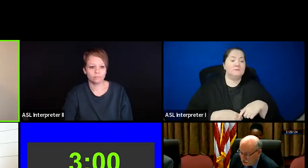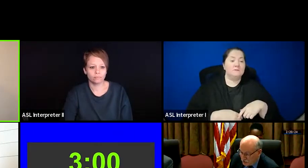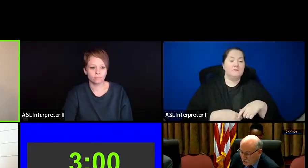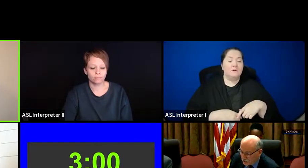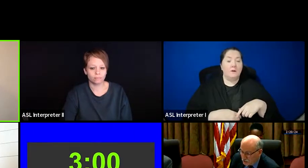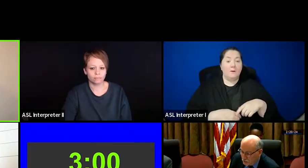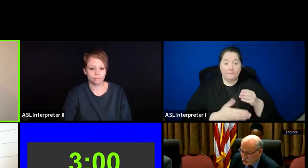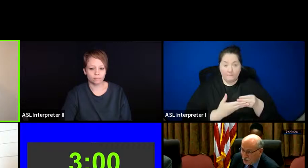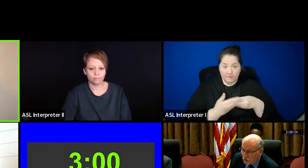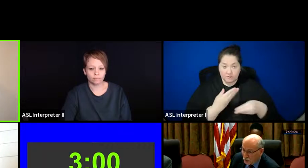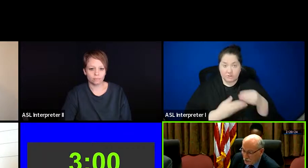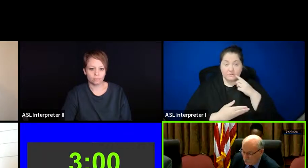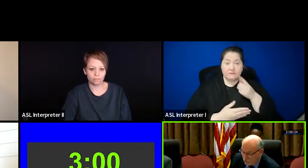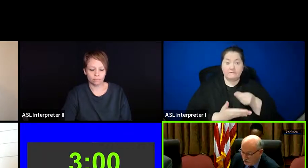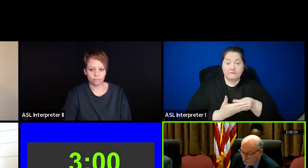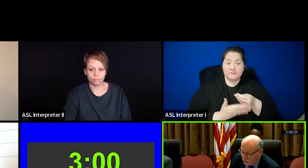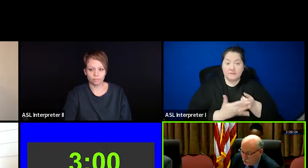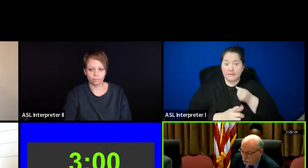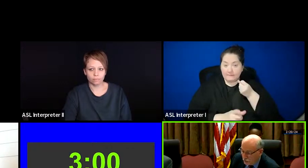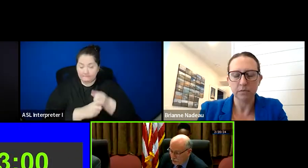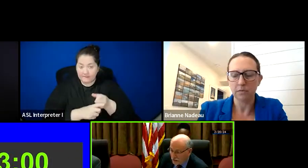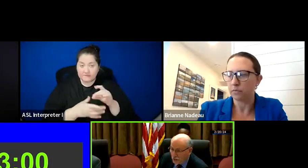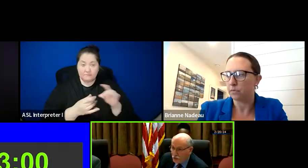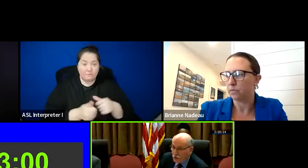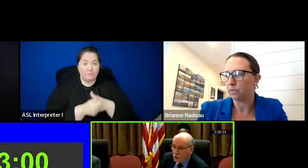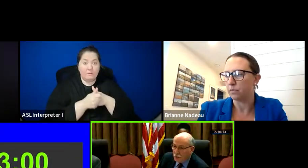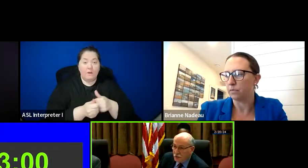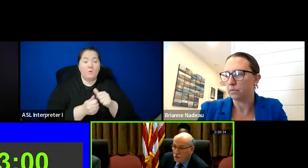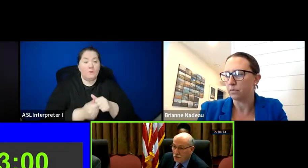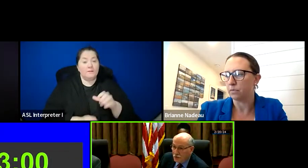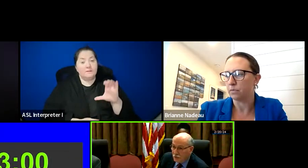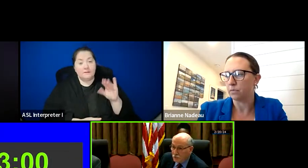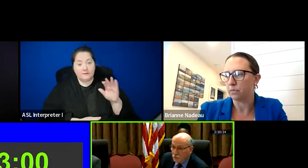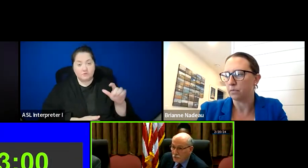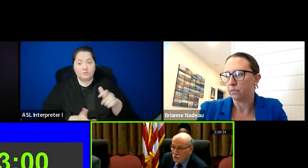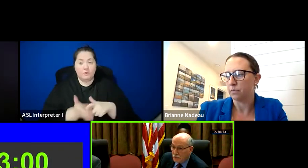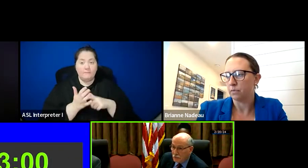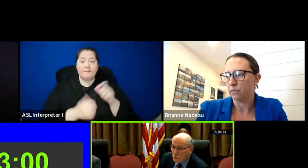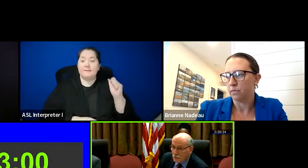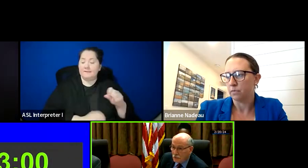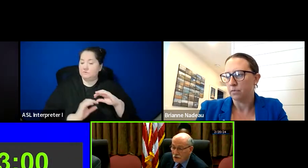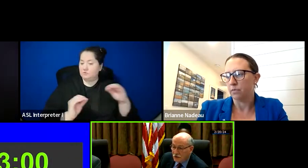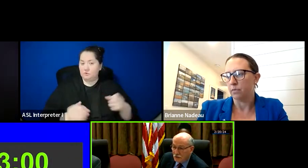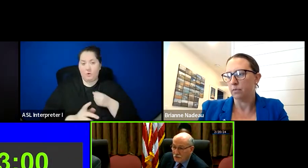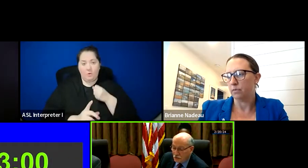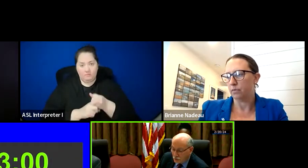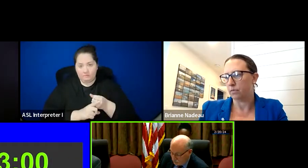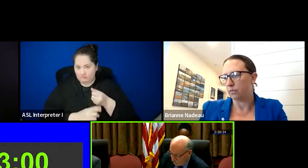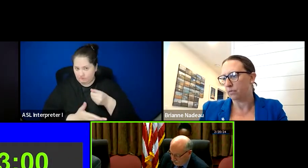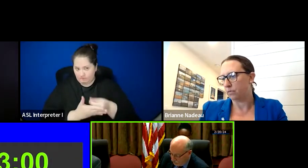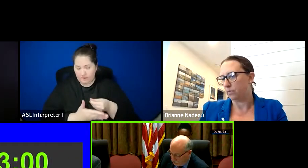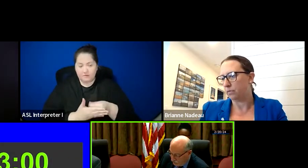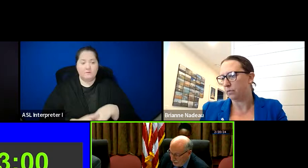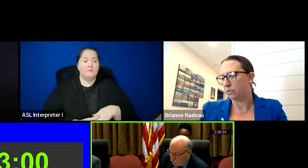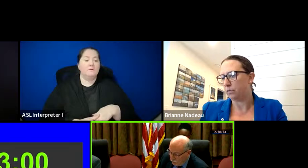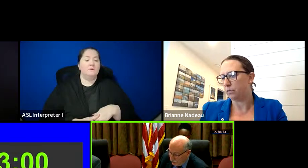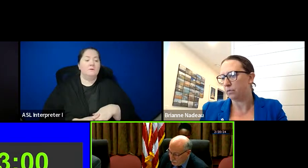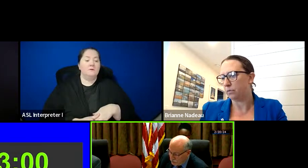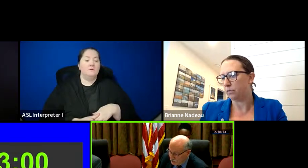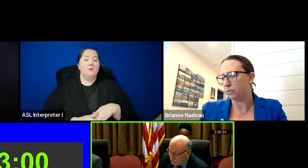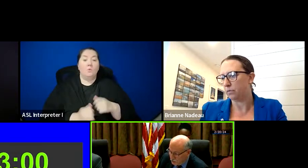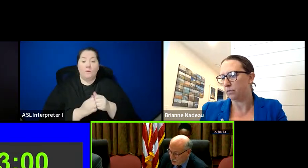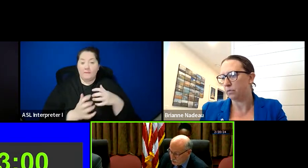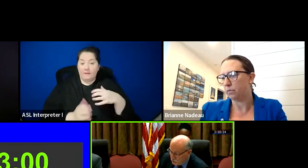Madam Budget Director, does the measure's fiscal impact statement comply with council requirements? Yes, it does, and there is no fiscal. There's impact. no fiscal impact. Thank you.